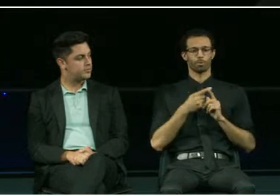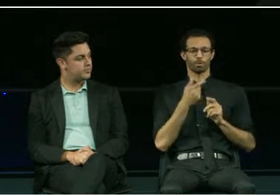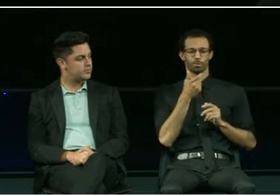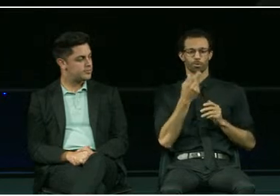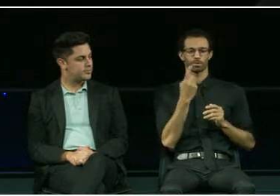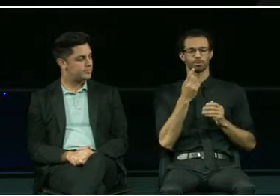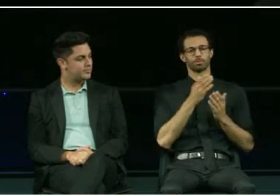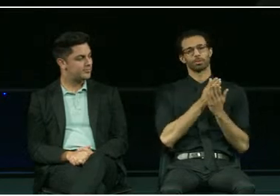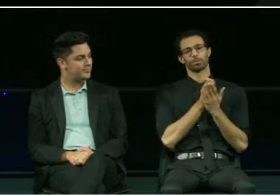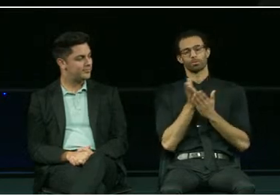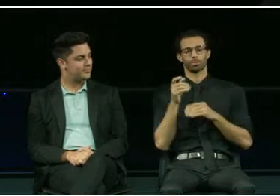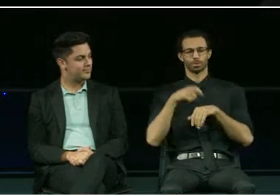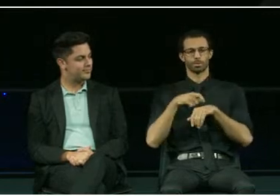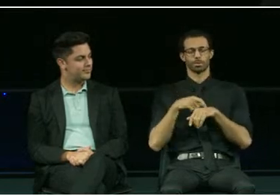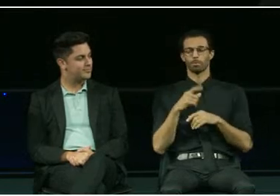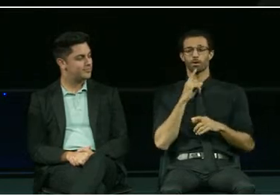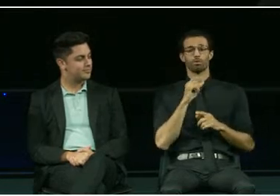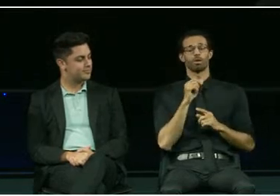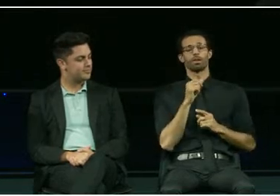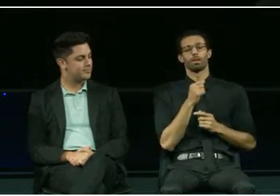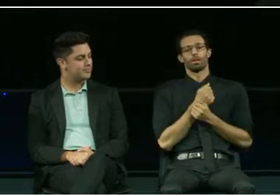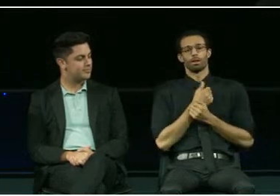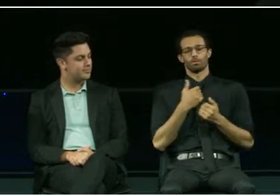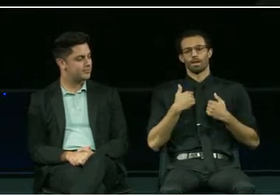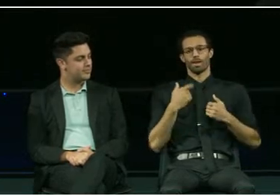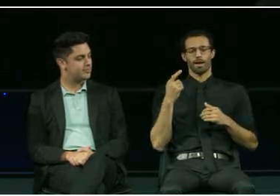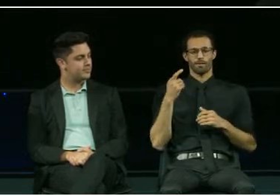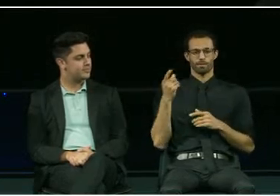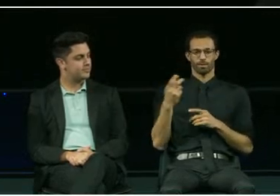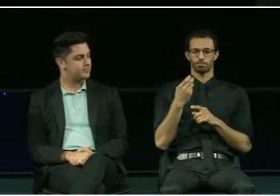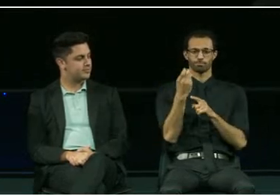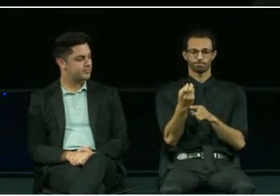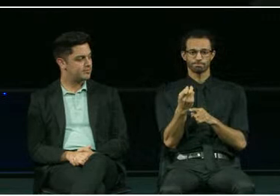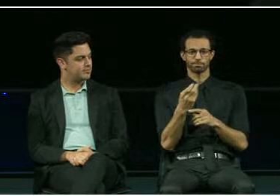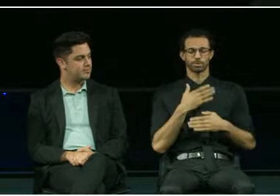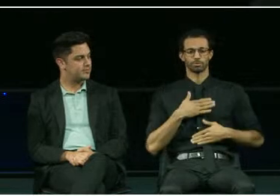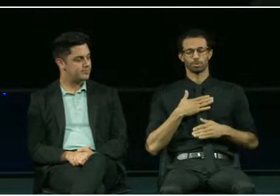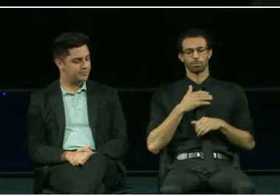have had him in the audience, but he passed away a couple of years ago.